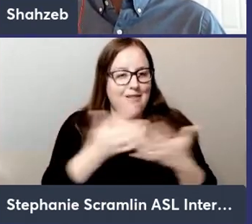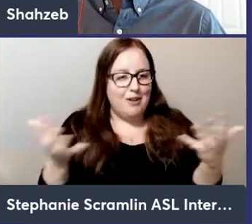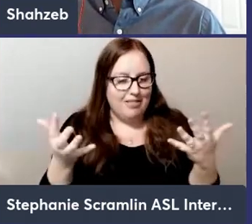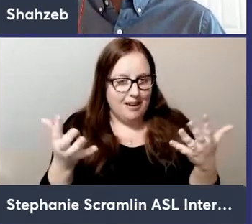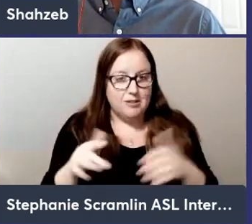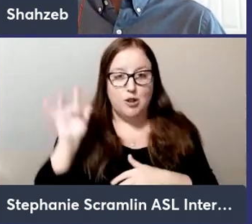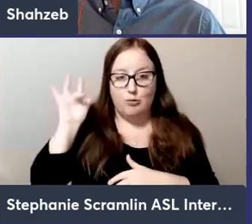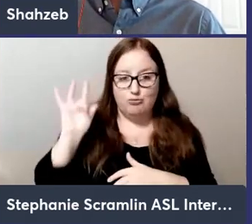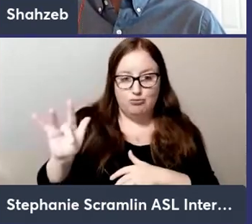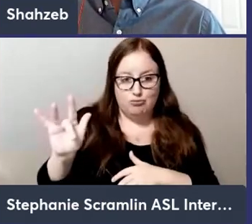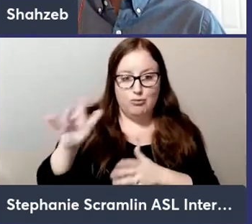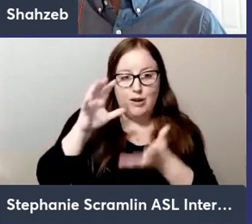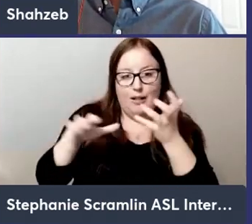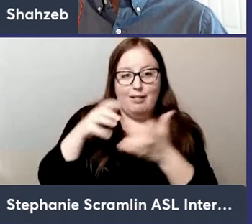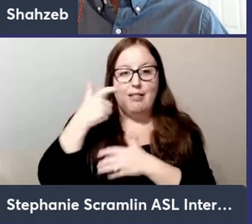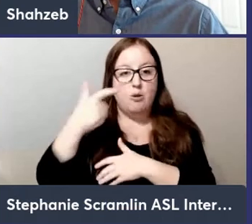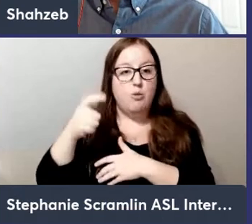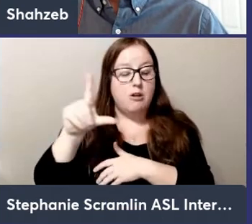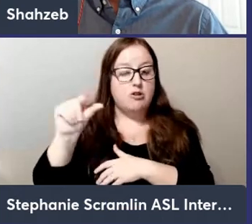going to click on my CloudWatch logs